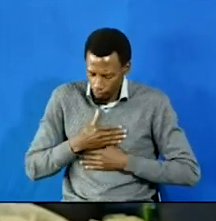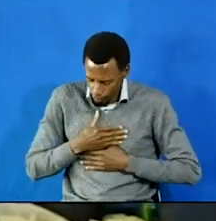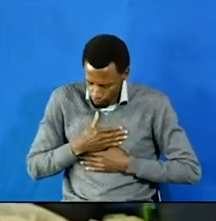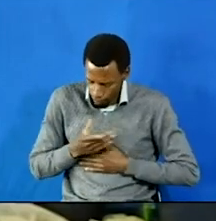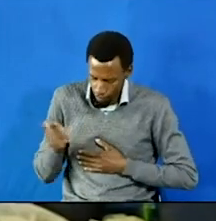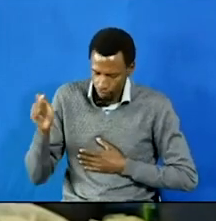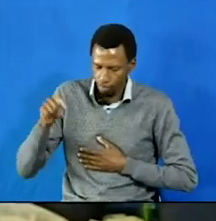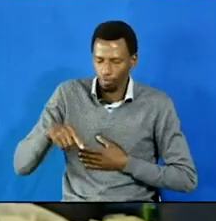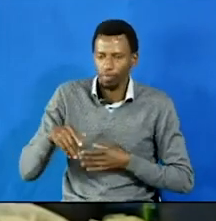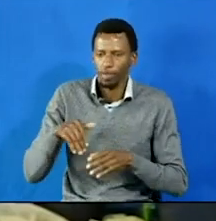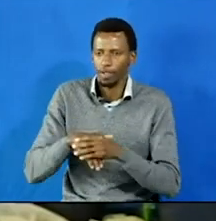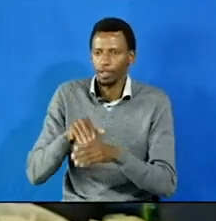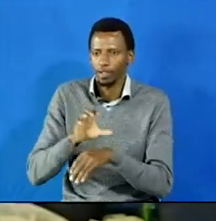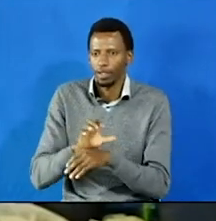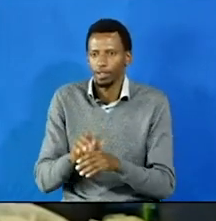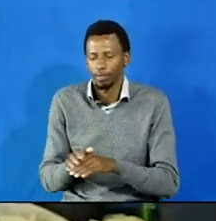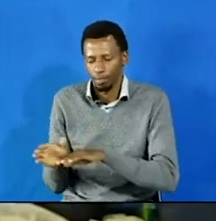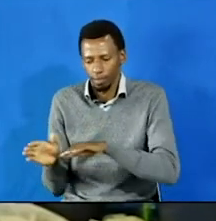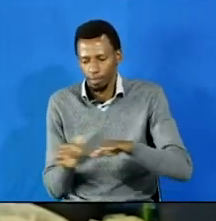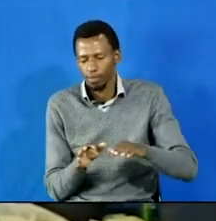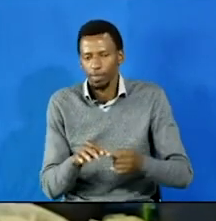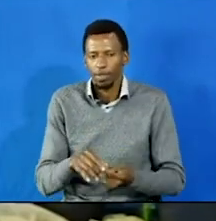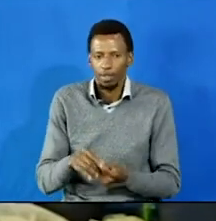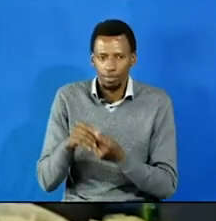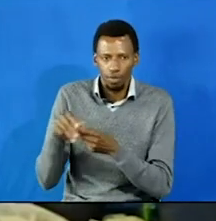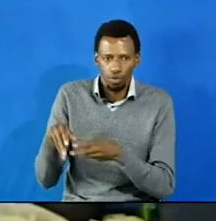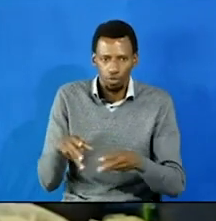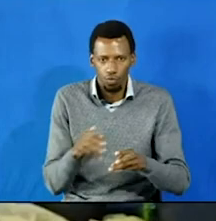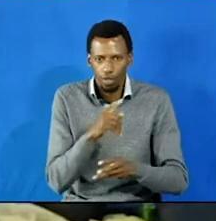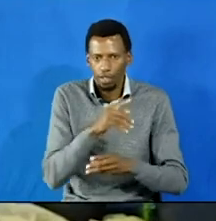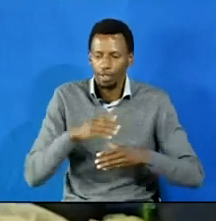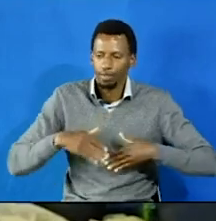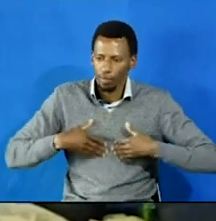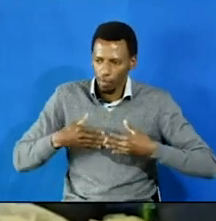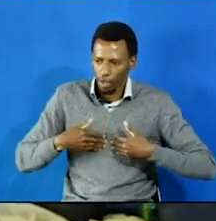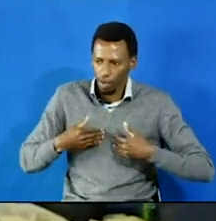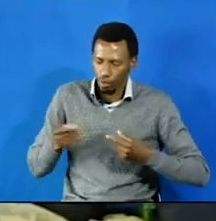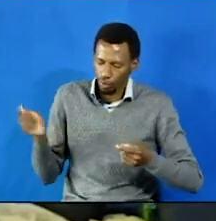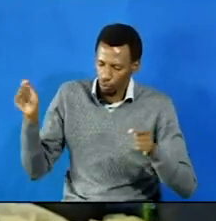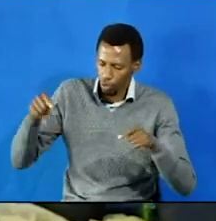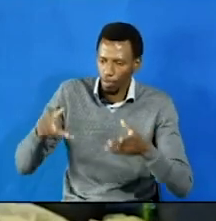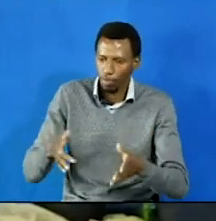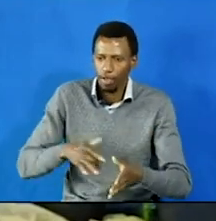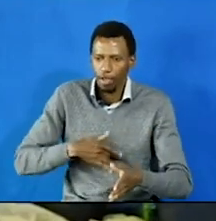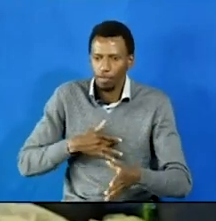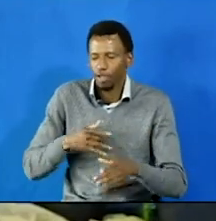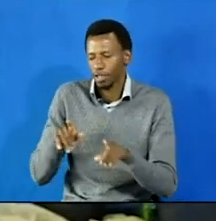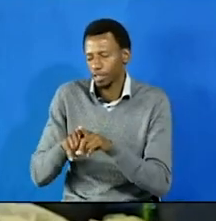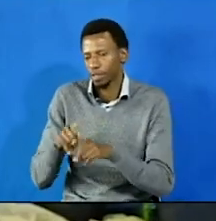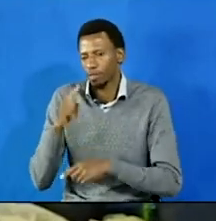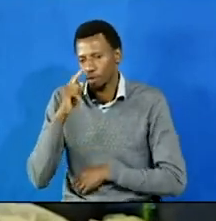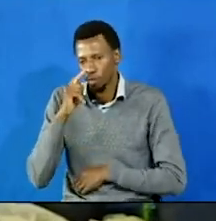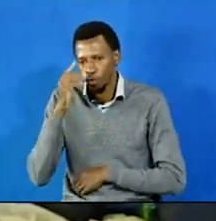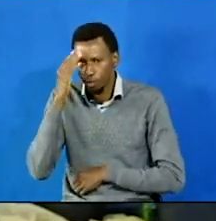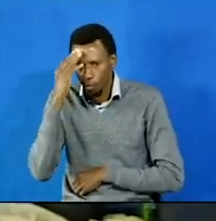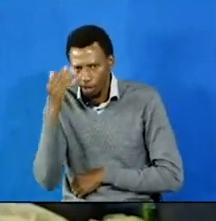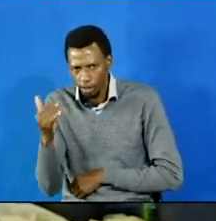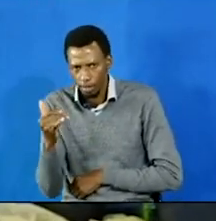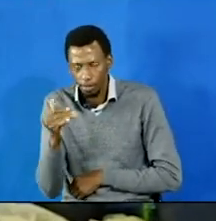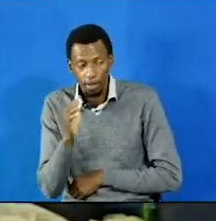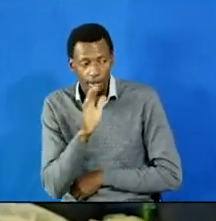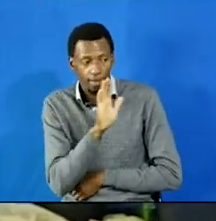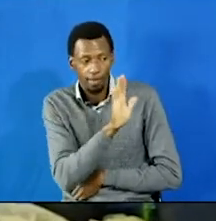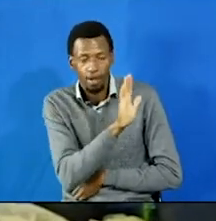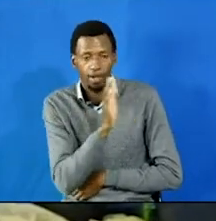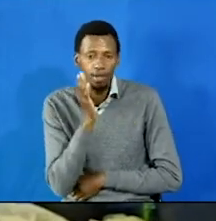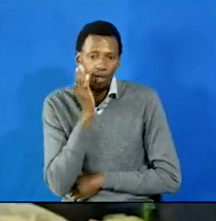way also, I'm very happy to be here. I feel at home because my